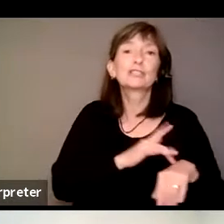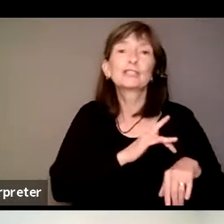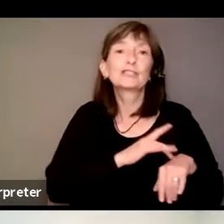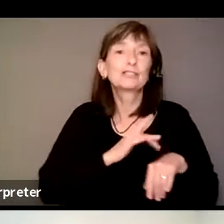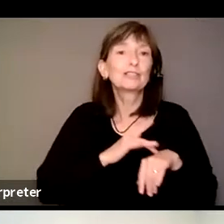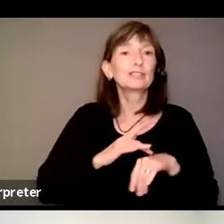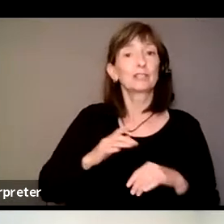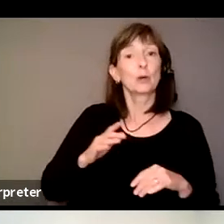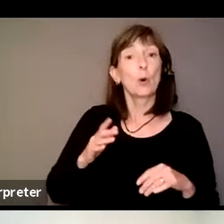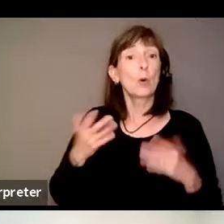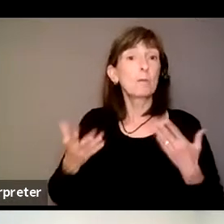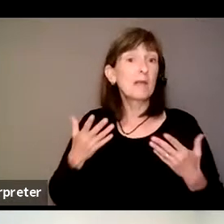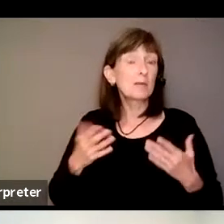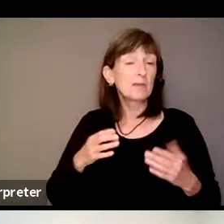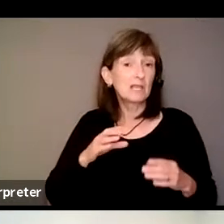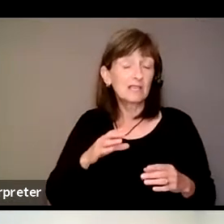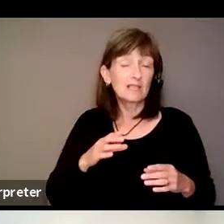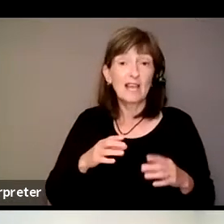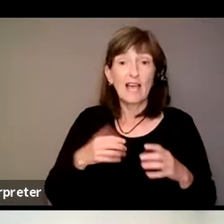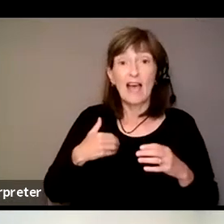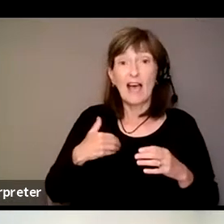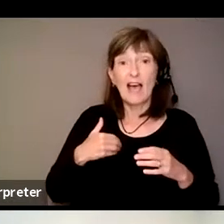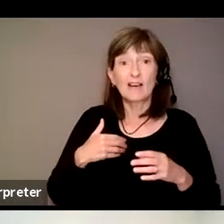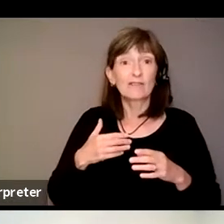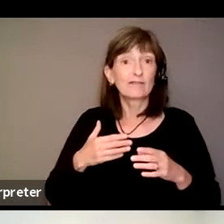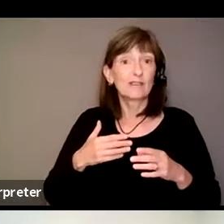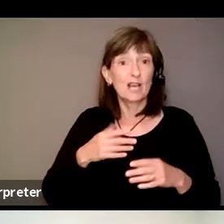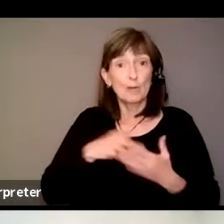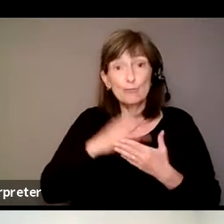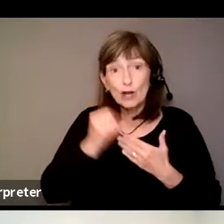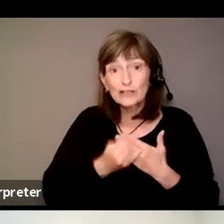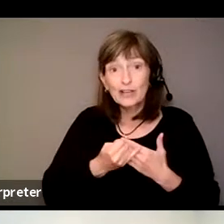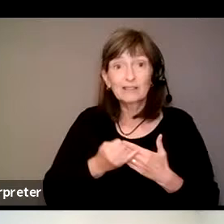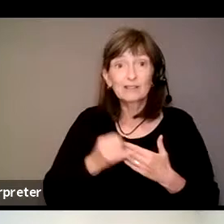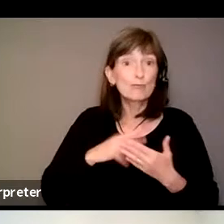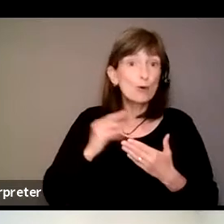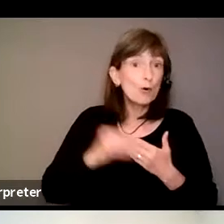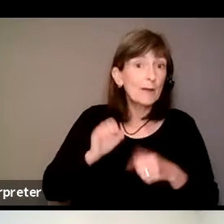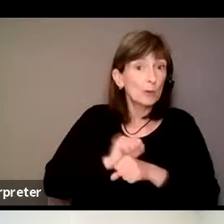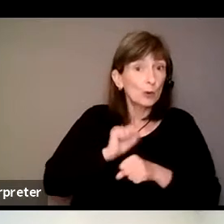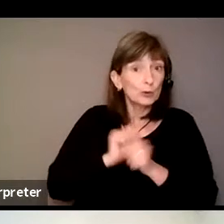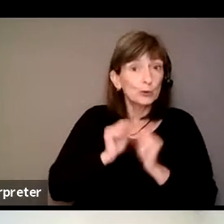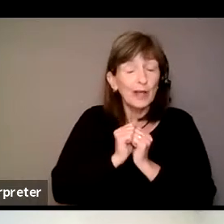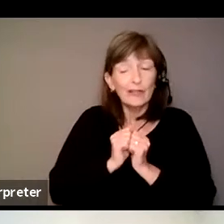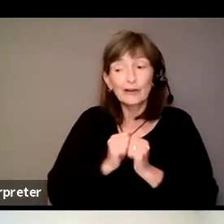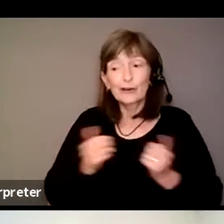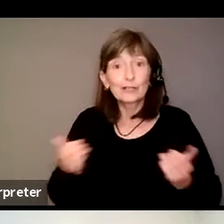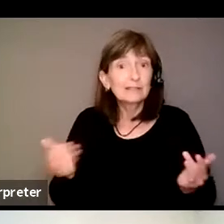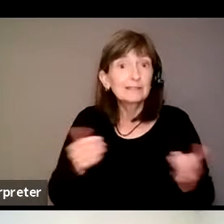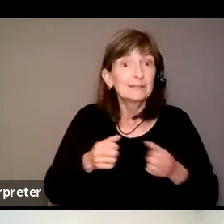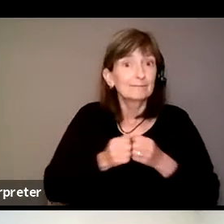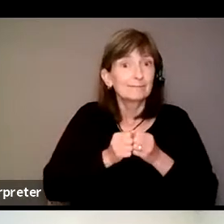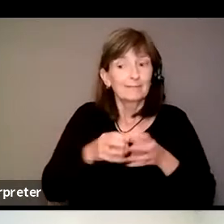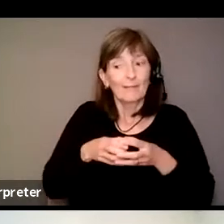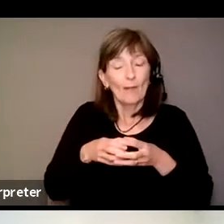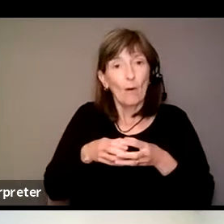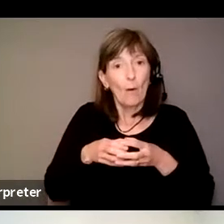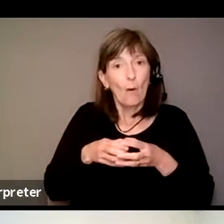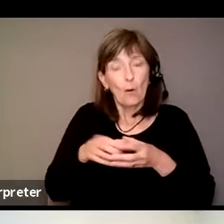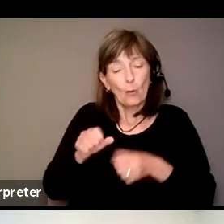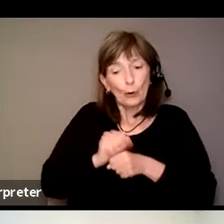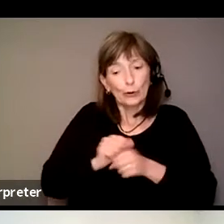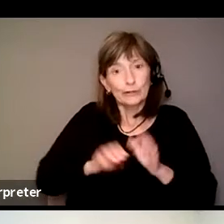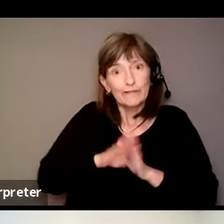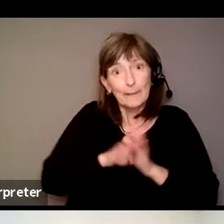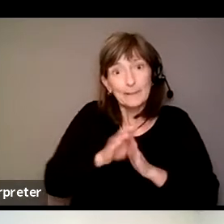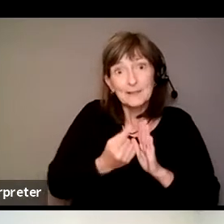in those communities are the best way to create a space where those communities feel and those populations feel like they can actually step